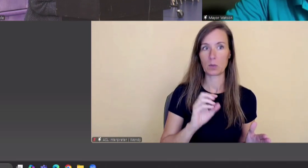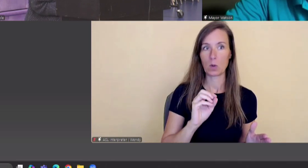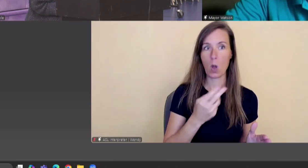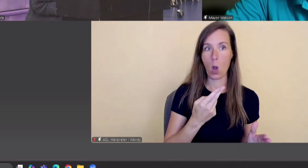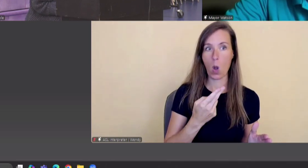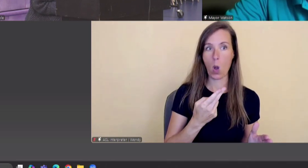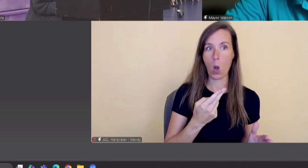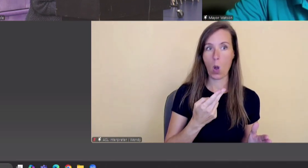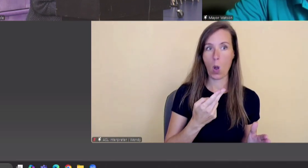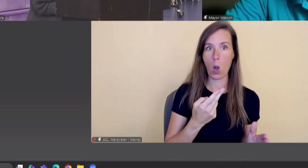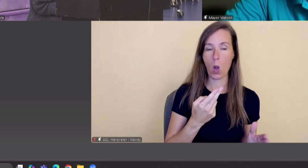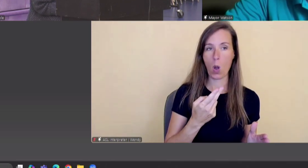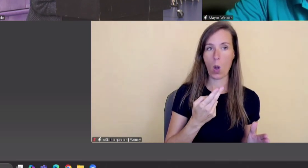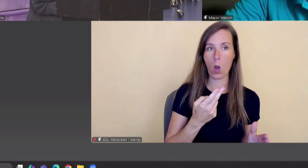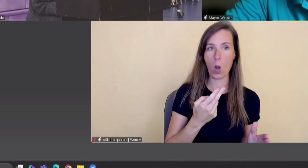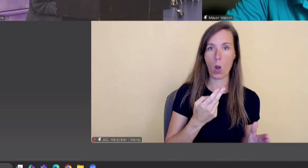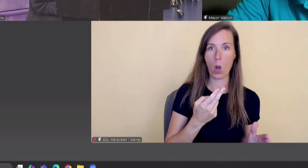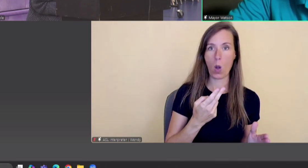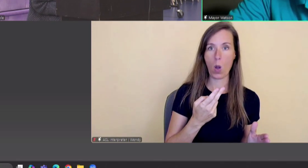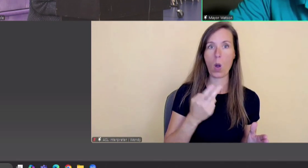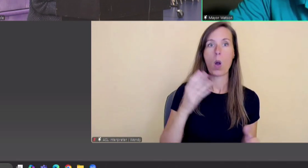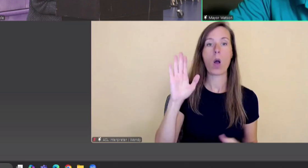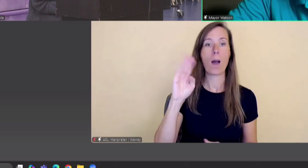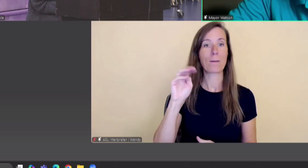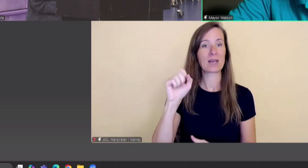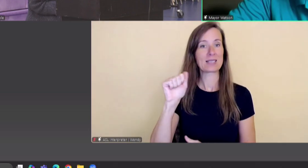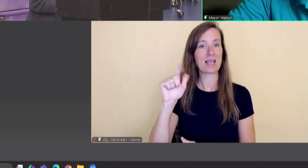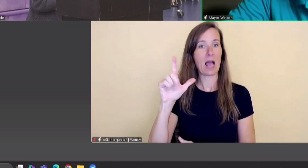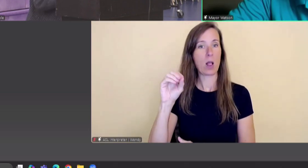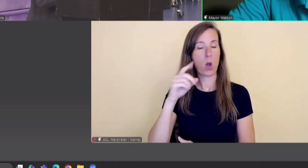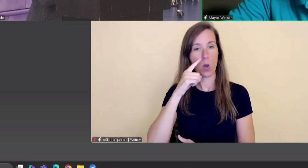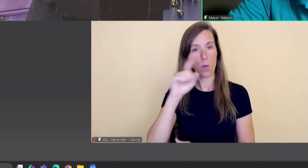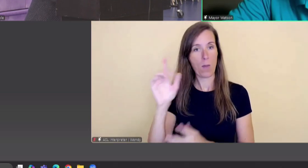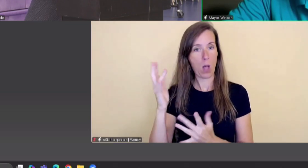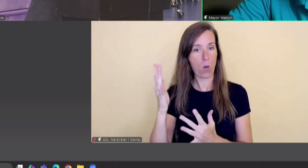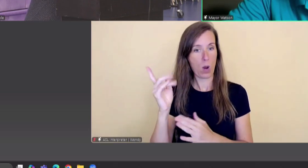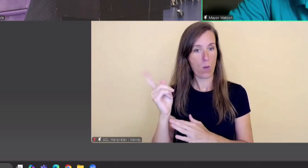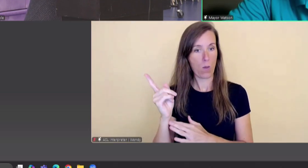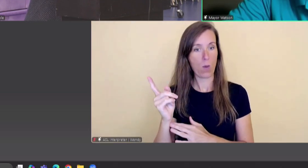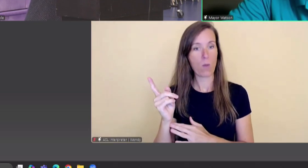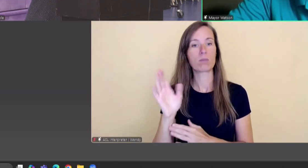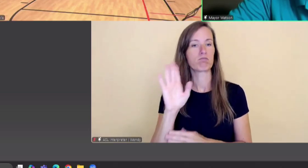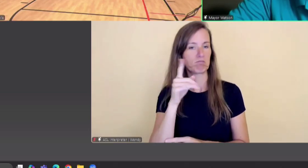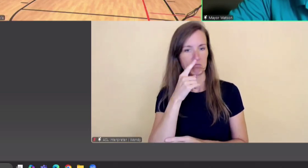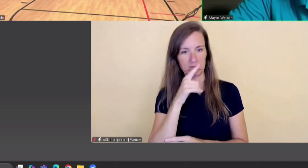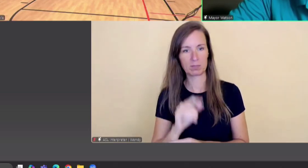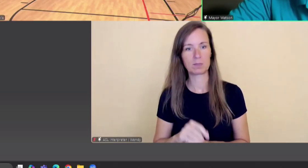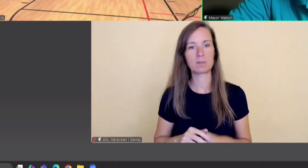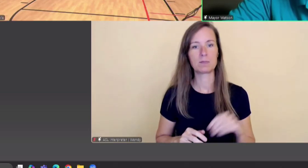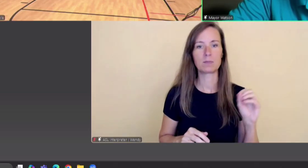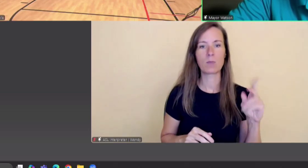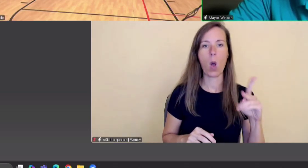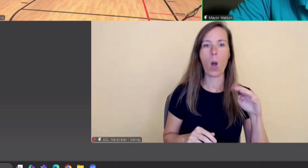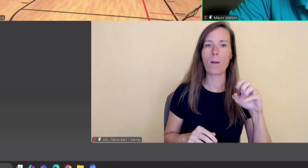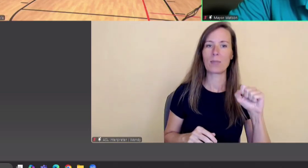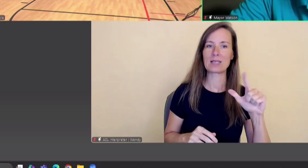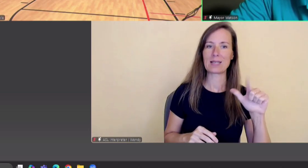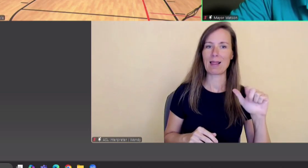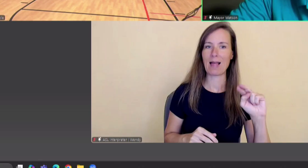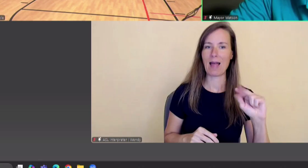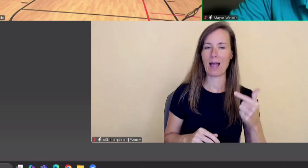to? Would you mind waiting, Ms. Salo, because Ms. Lang is already I don't up? mind. I don't mind. Okay. Go ahead, Ms. Lang.